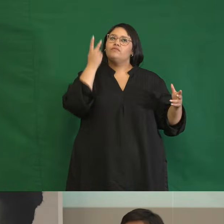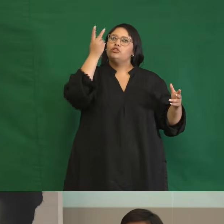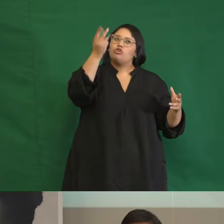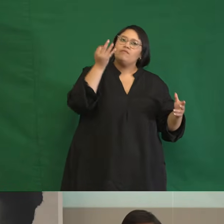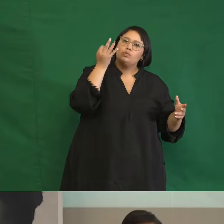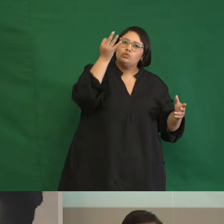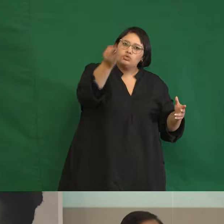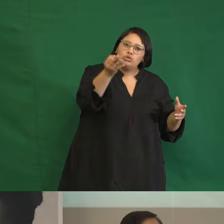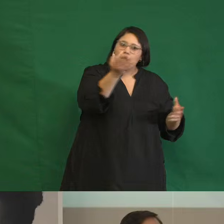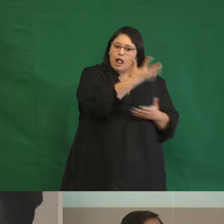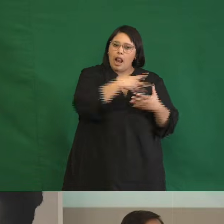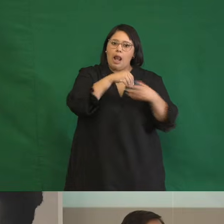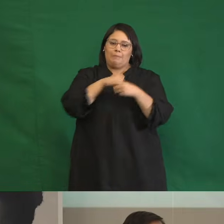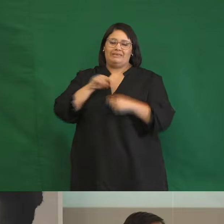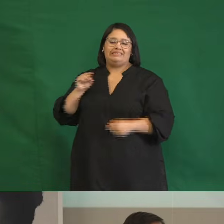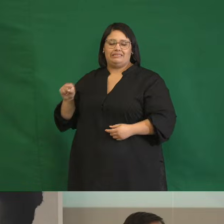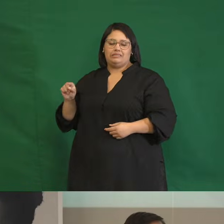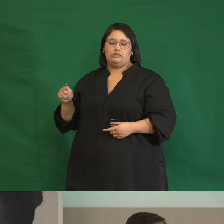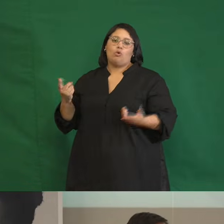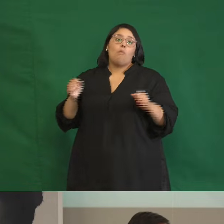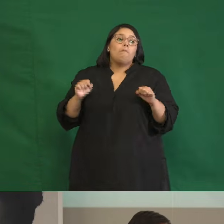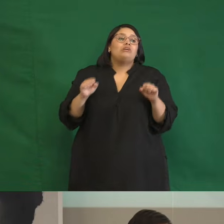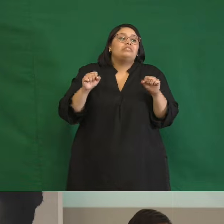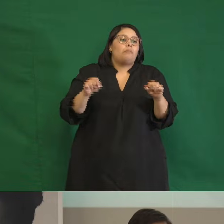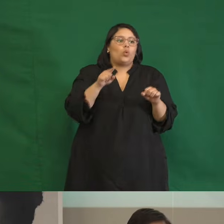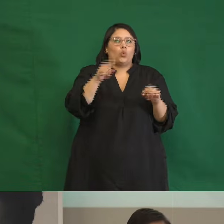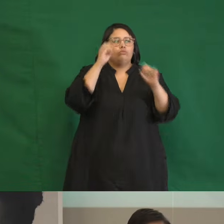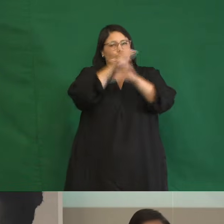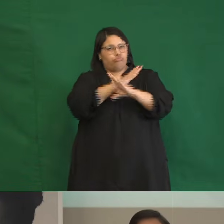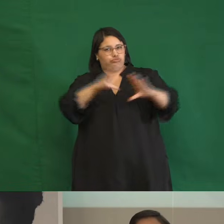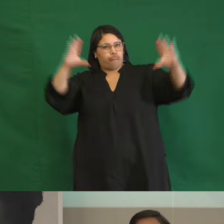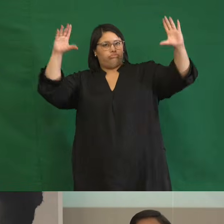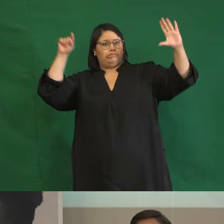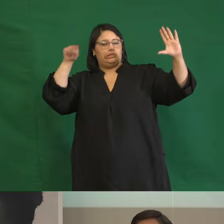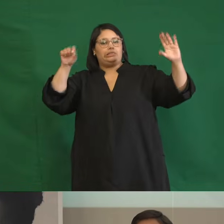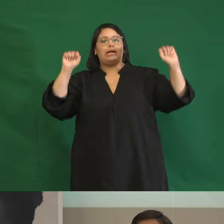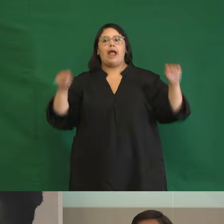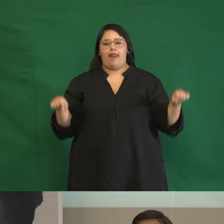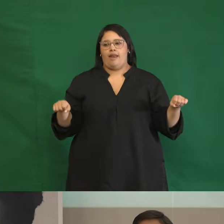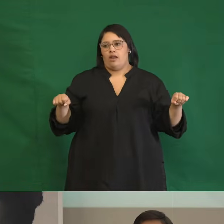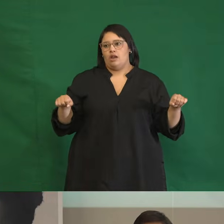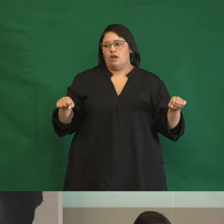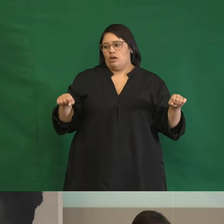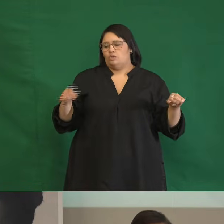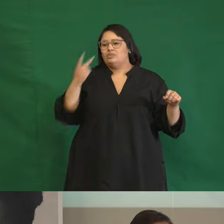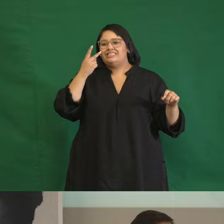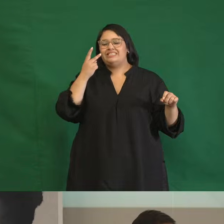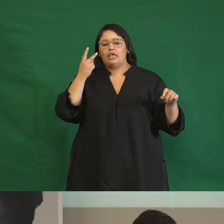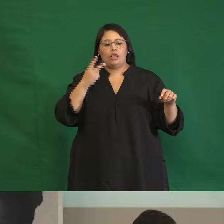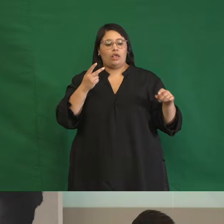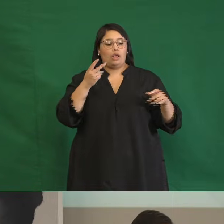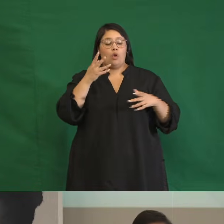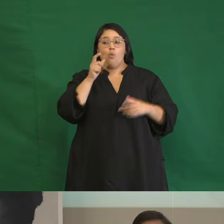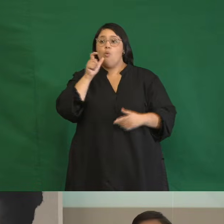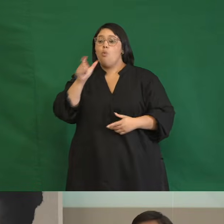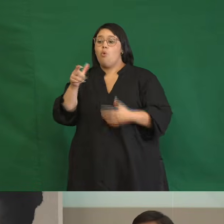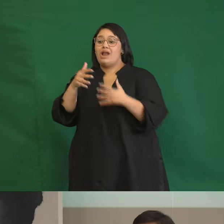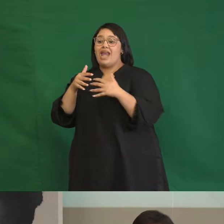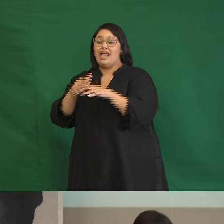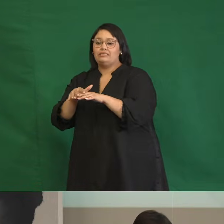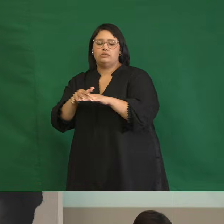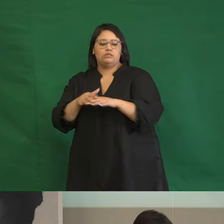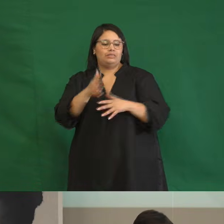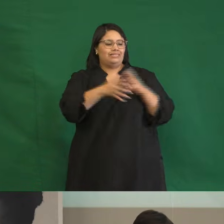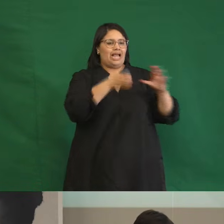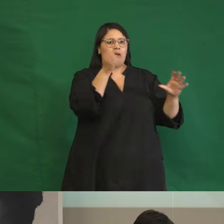this project as well, perhaps also contextualize this a bit to say what the difference between a WordNet and a